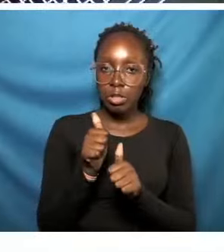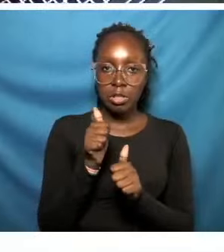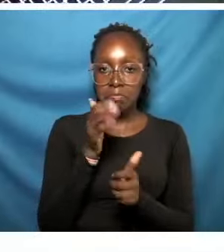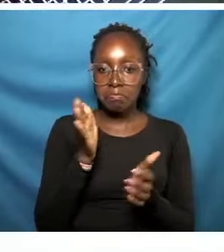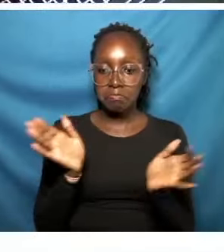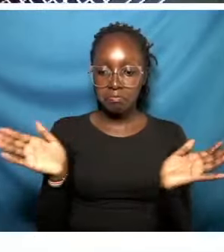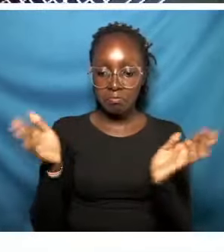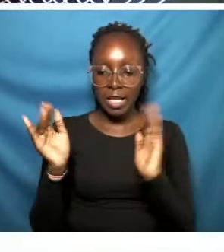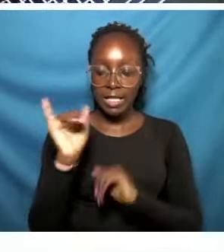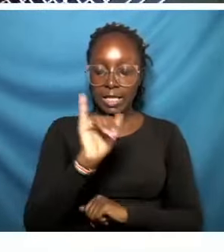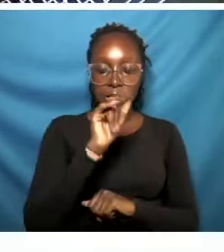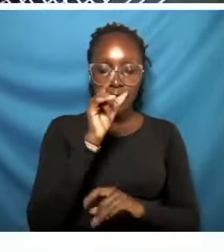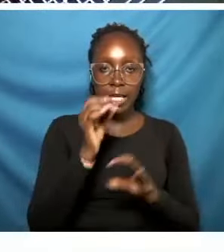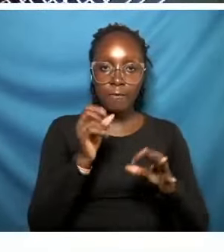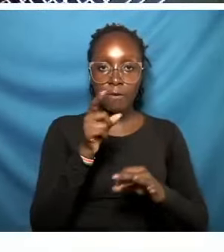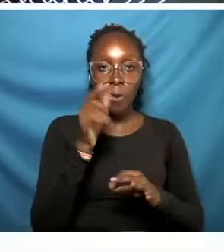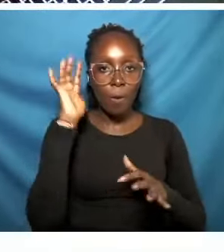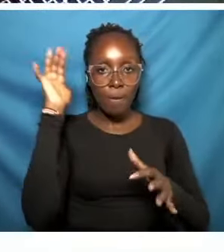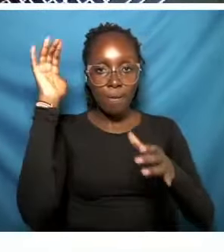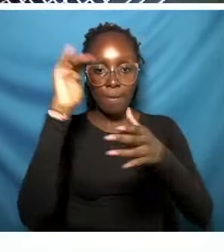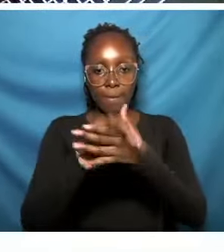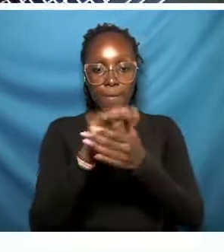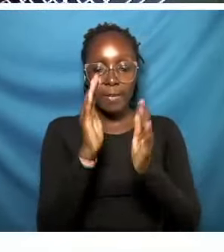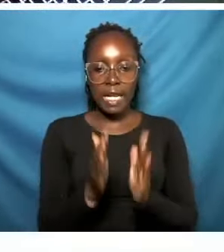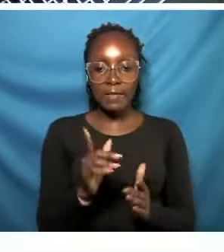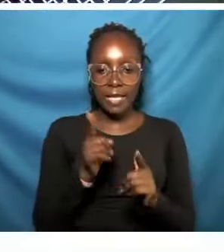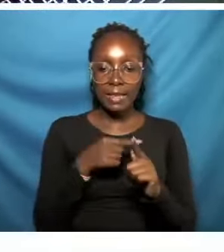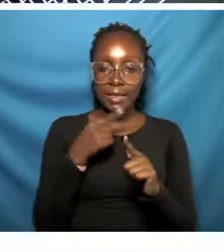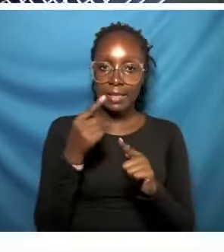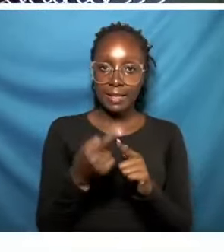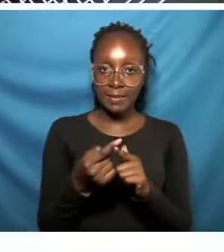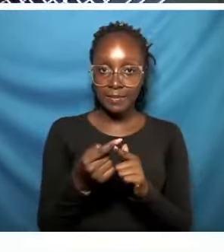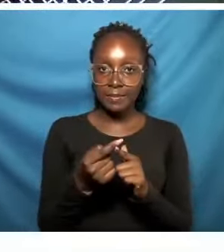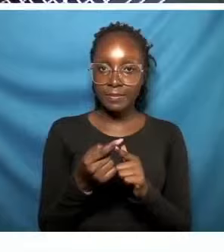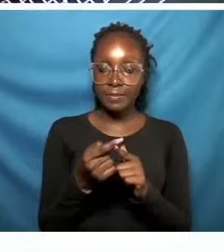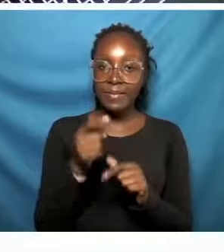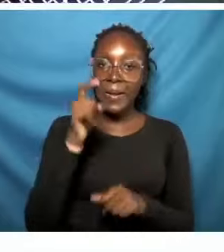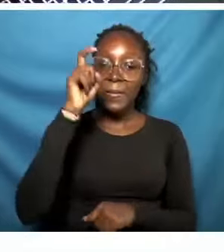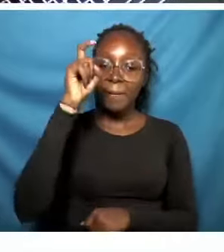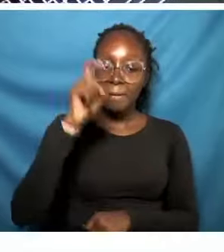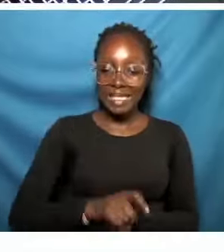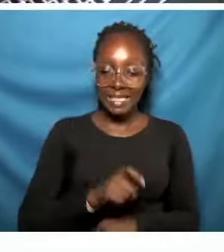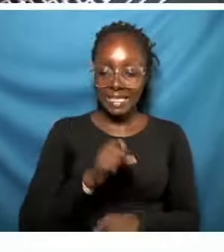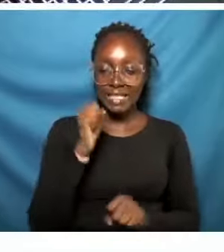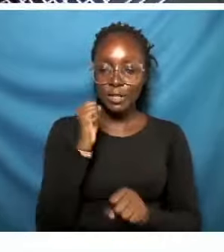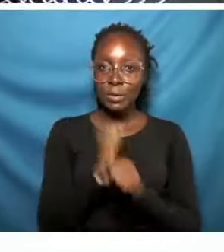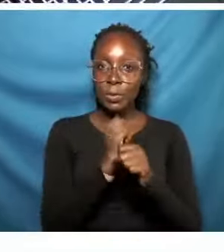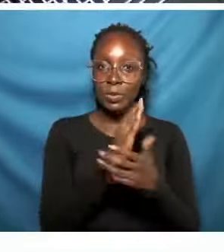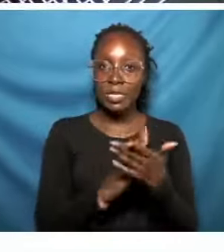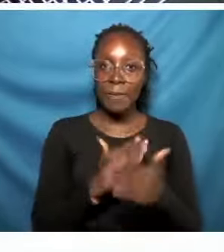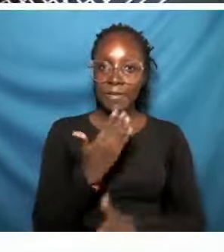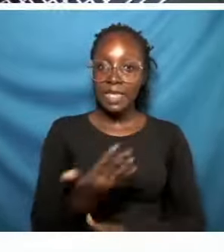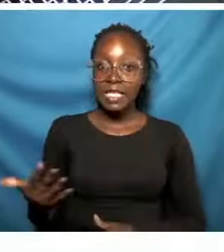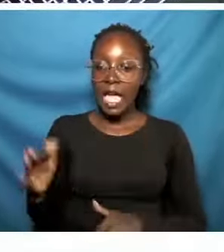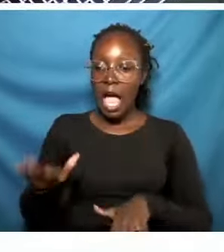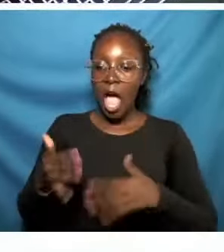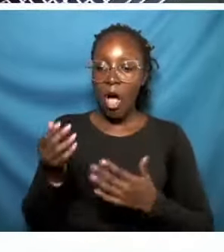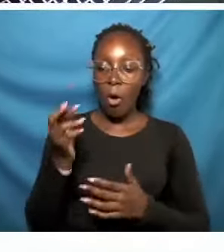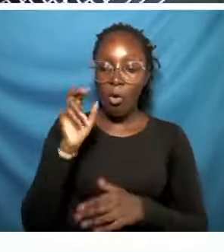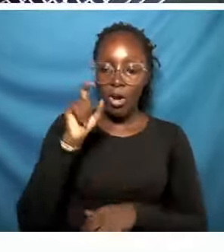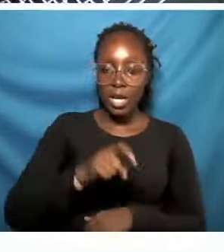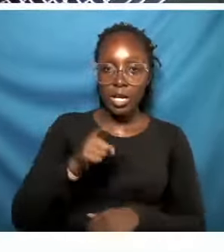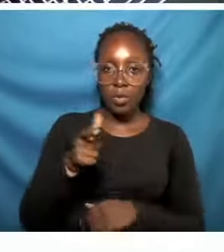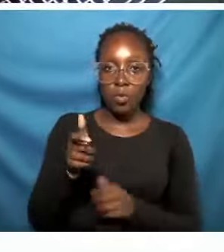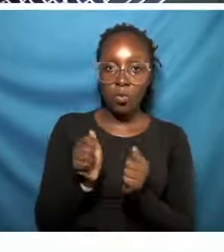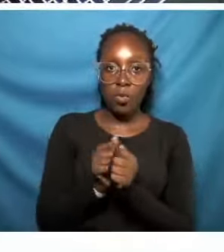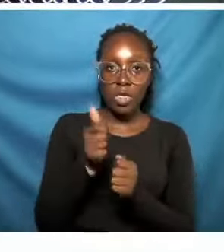are a believer, then you must also do certain things as required by the law for you